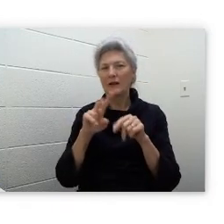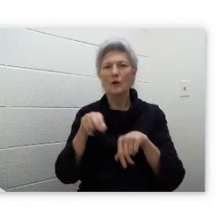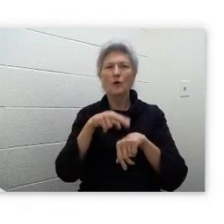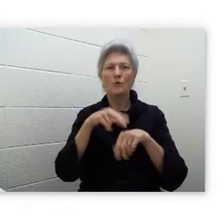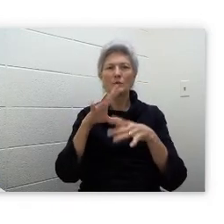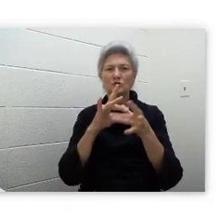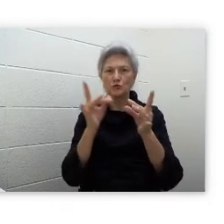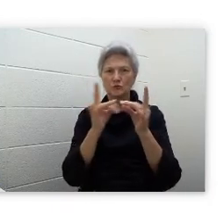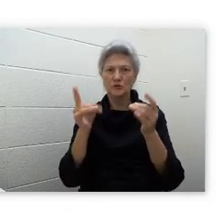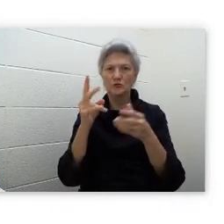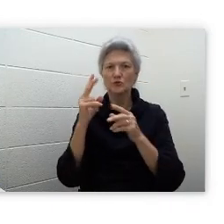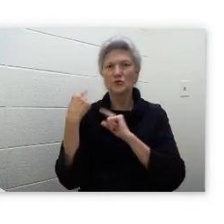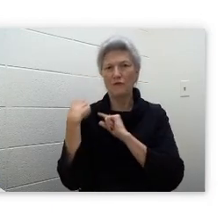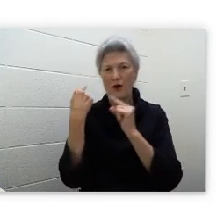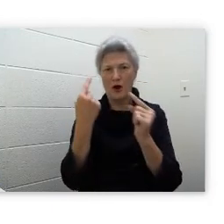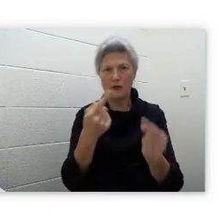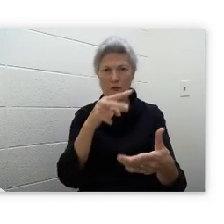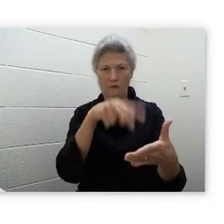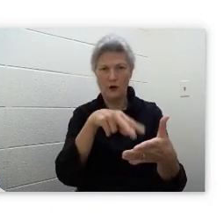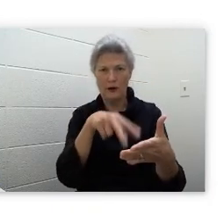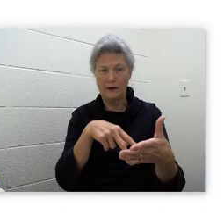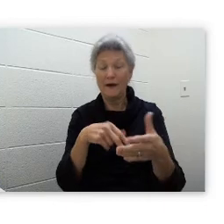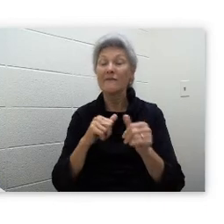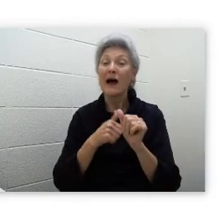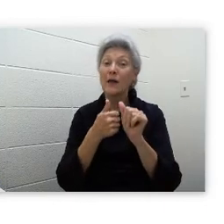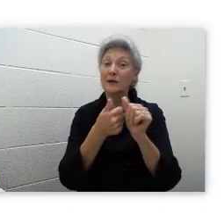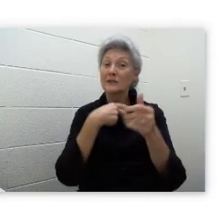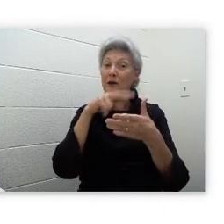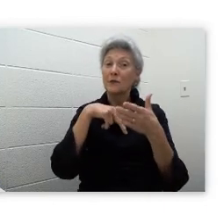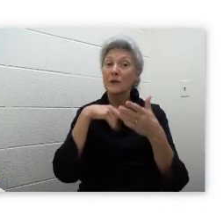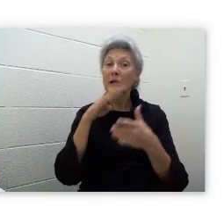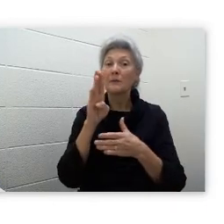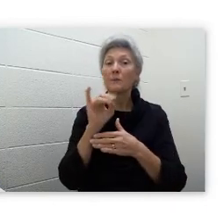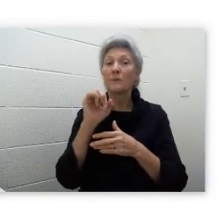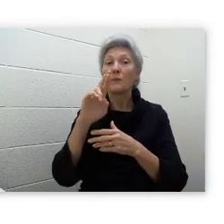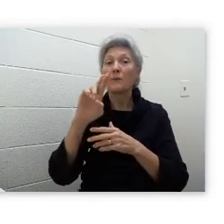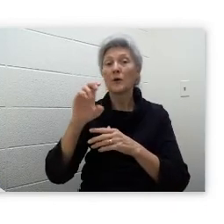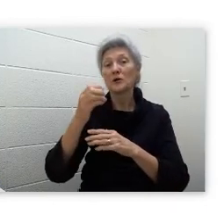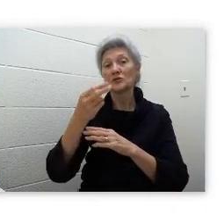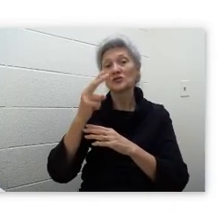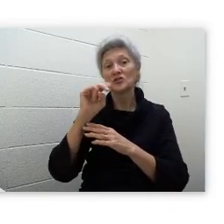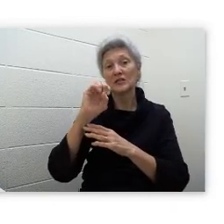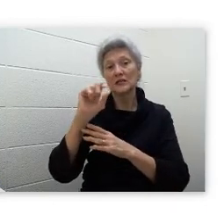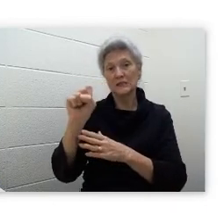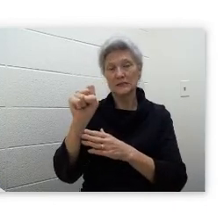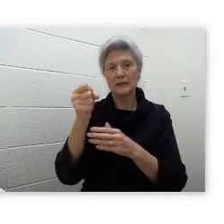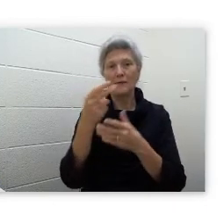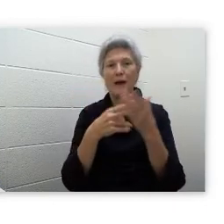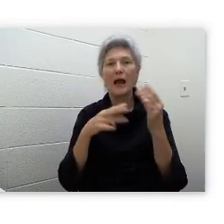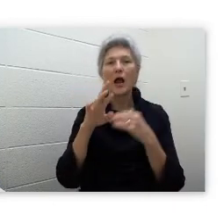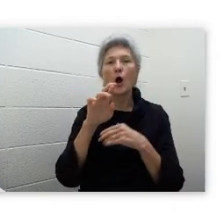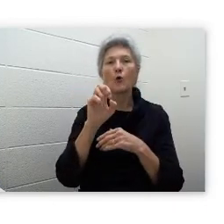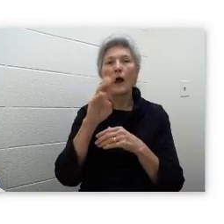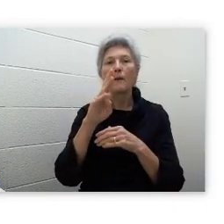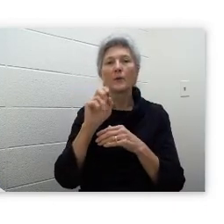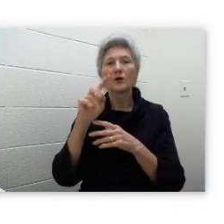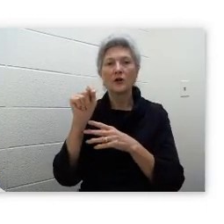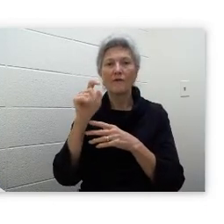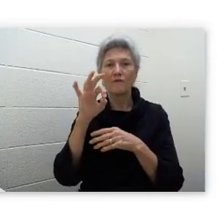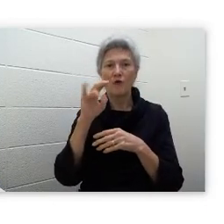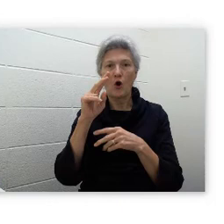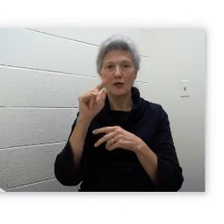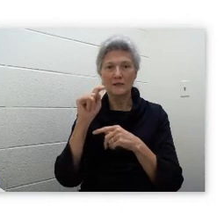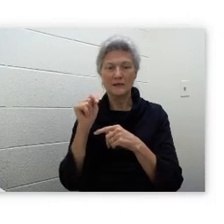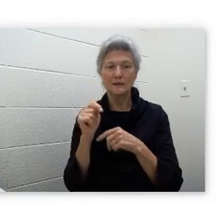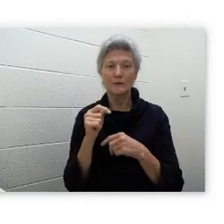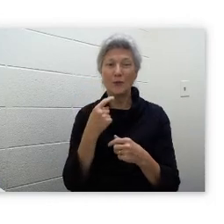far. So follow along as I read Birches by Robert Frost. When I see birches bend to left